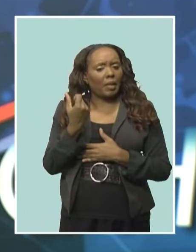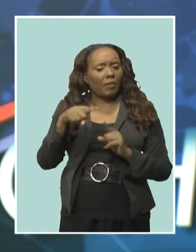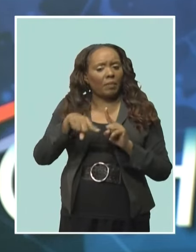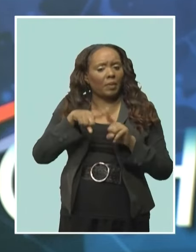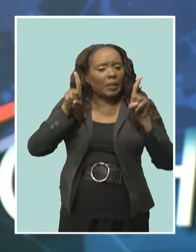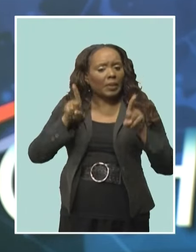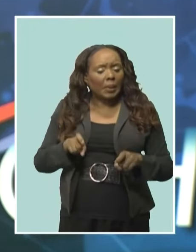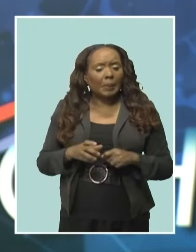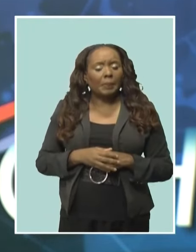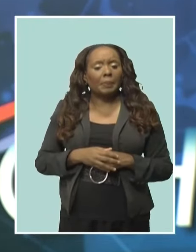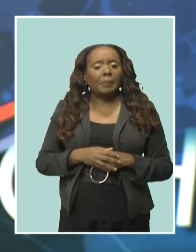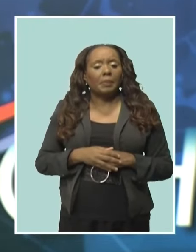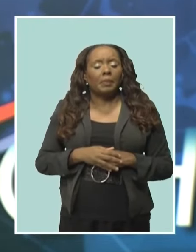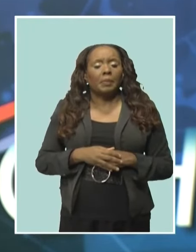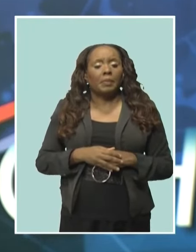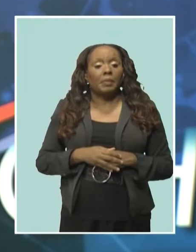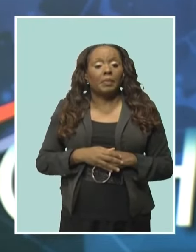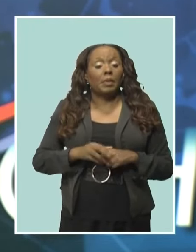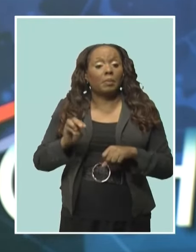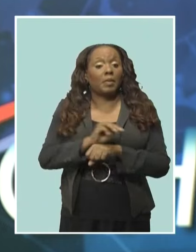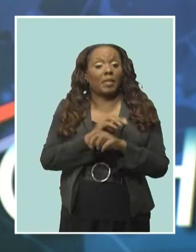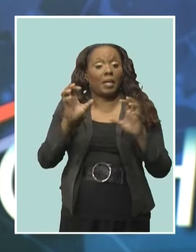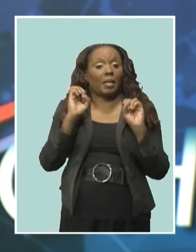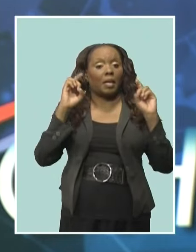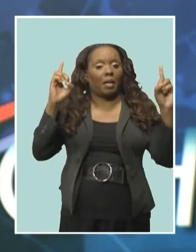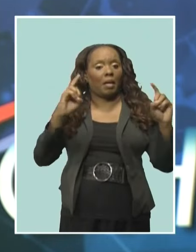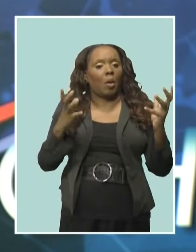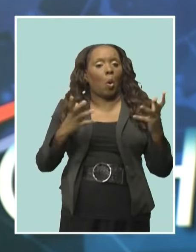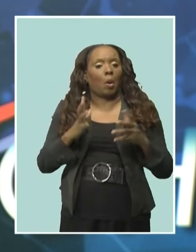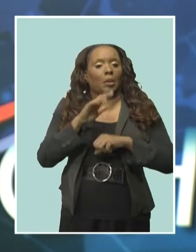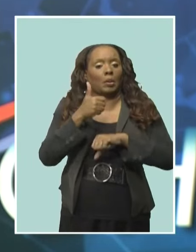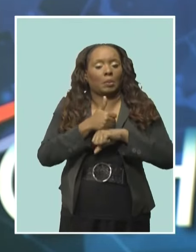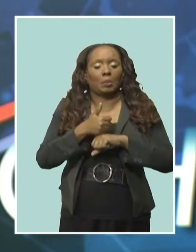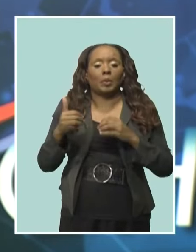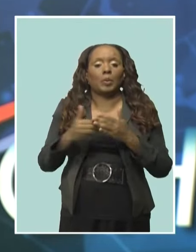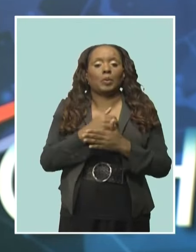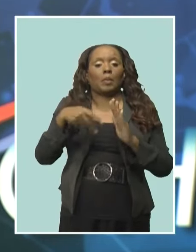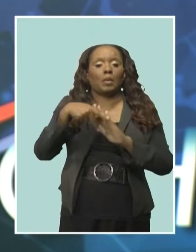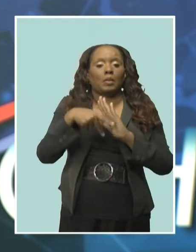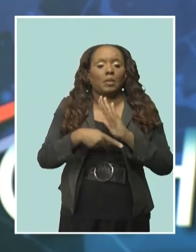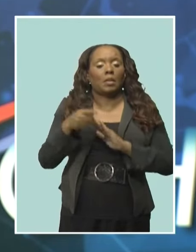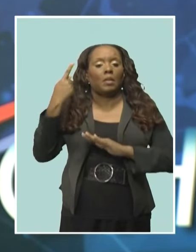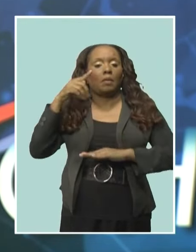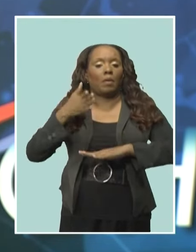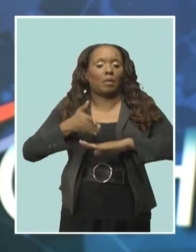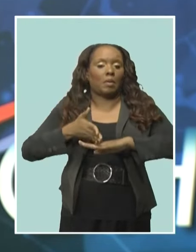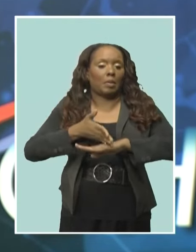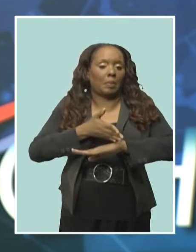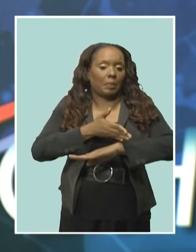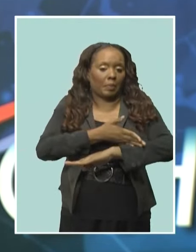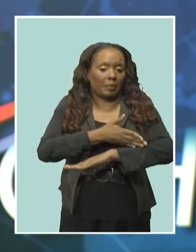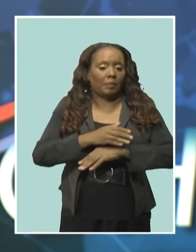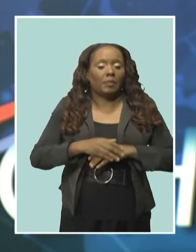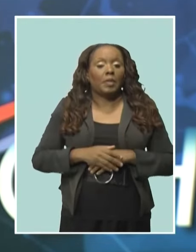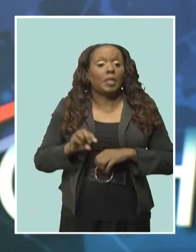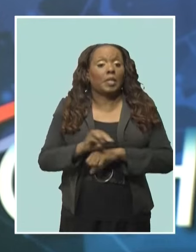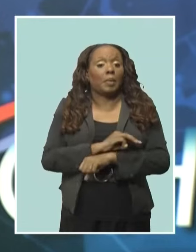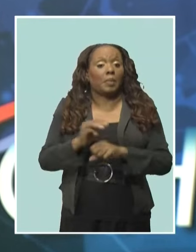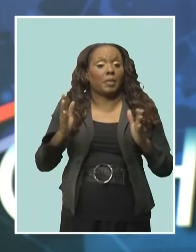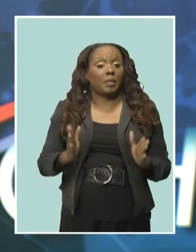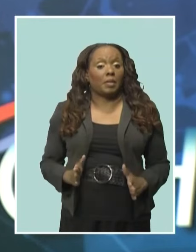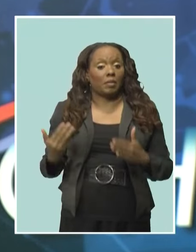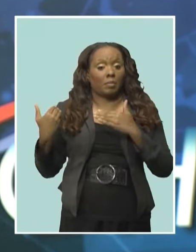exam, education officials intend to pursue a new policy to improve the scores. This was revealed by the Education Minister